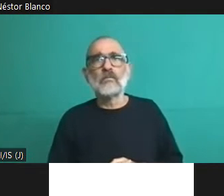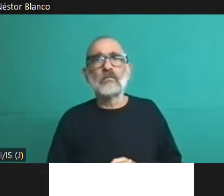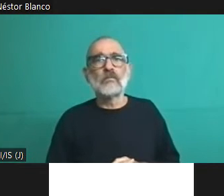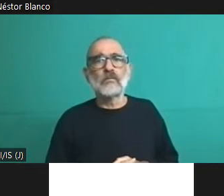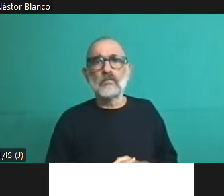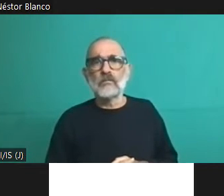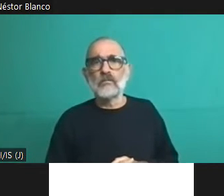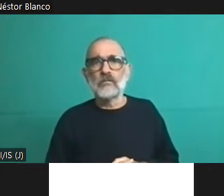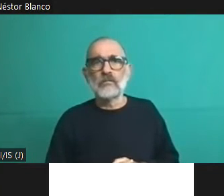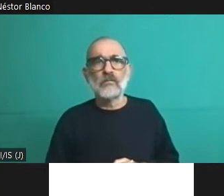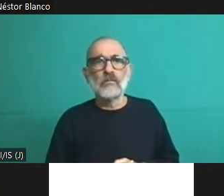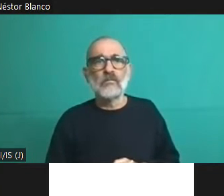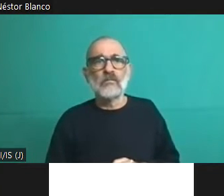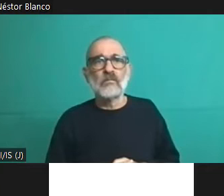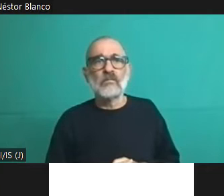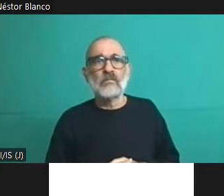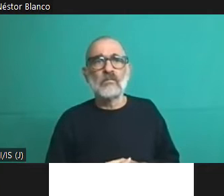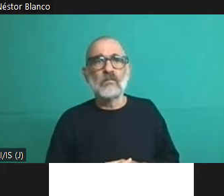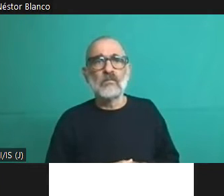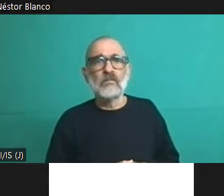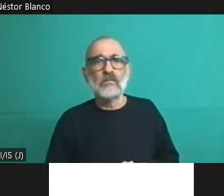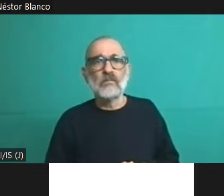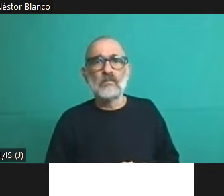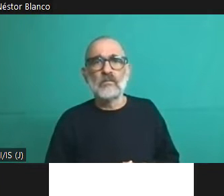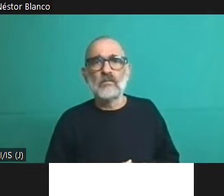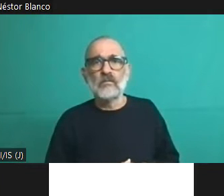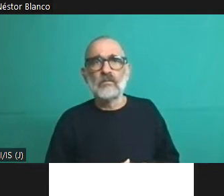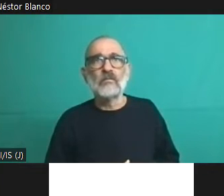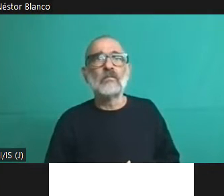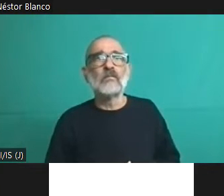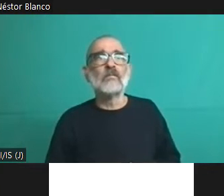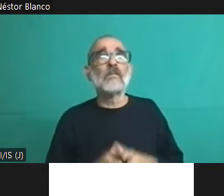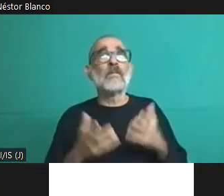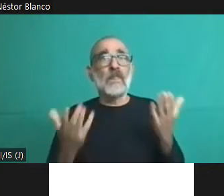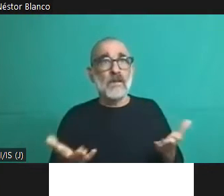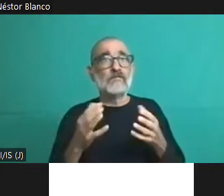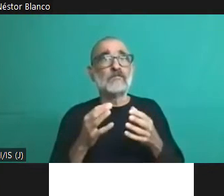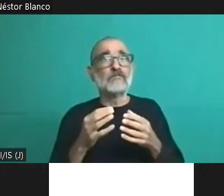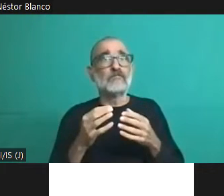¿Me escucha? Una reflexión muy importante que nos dio An important thought